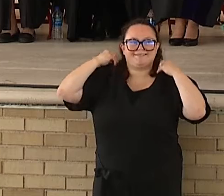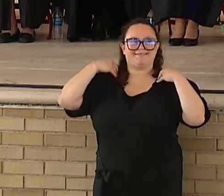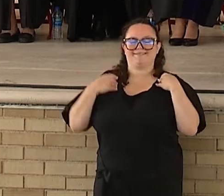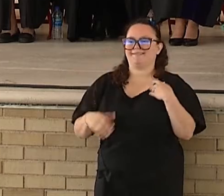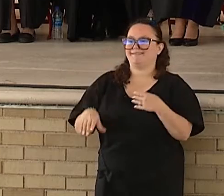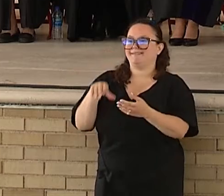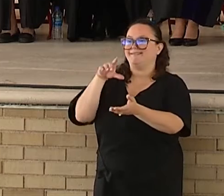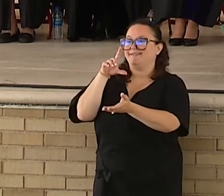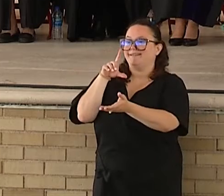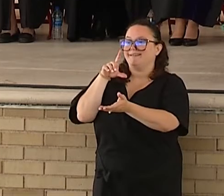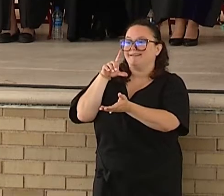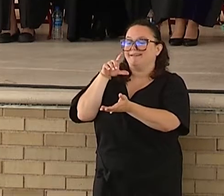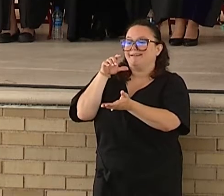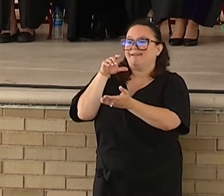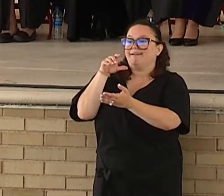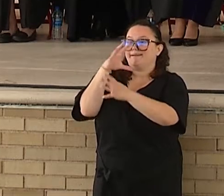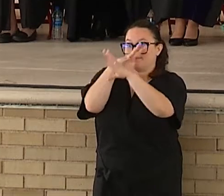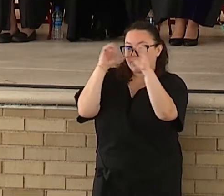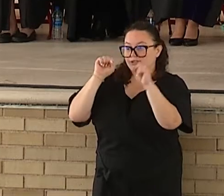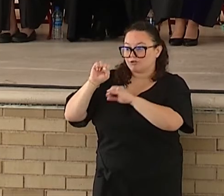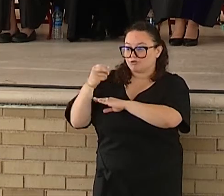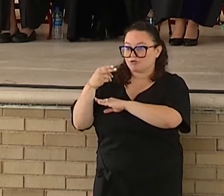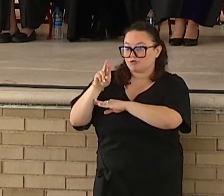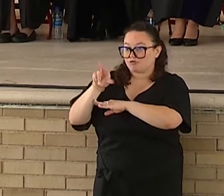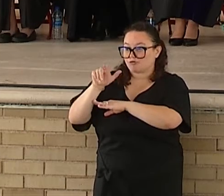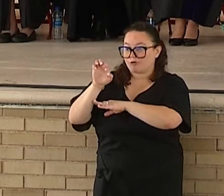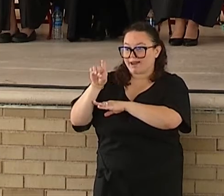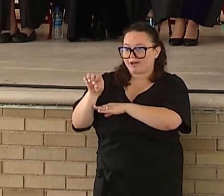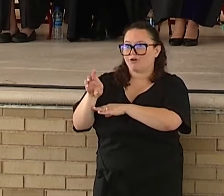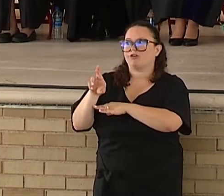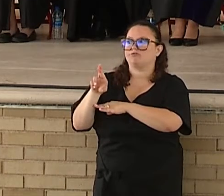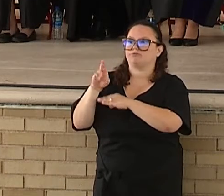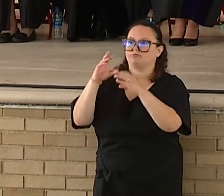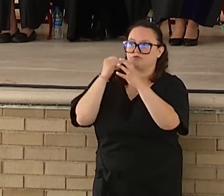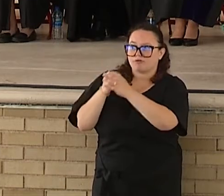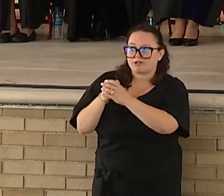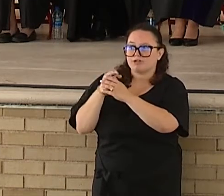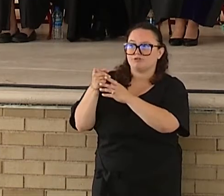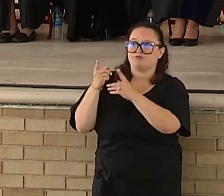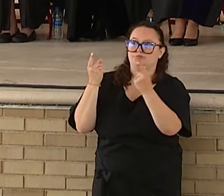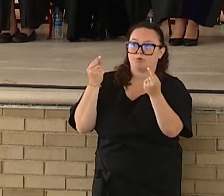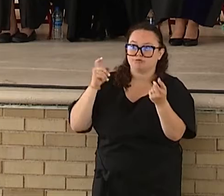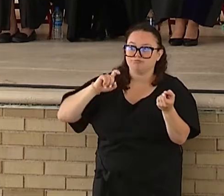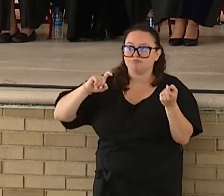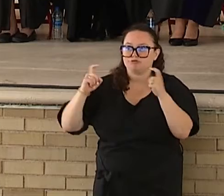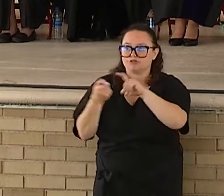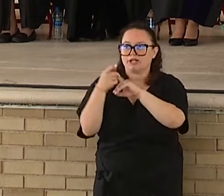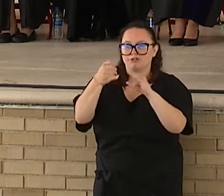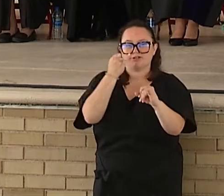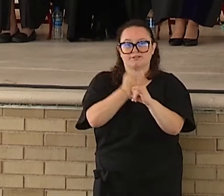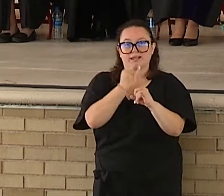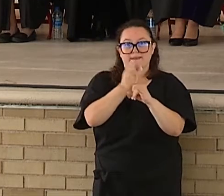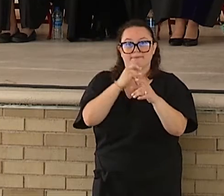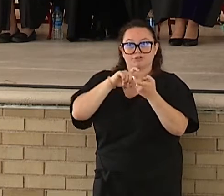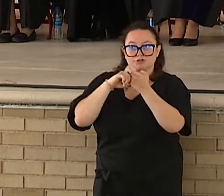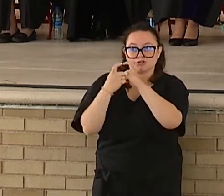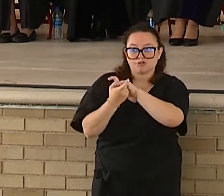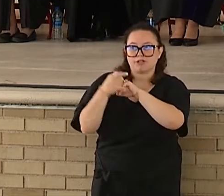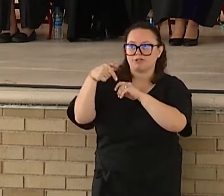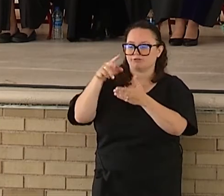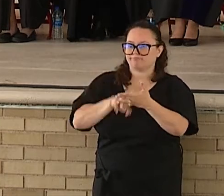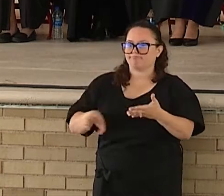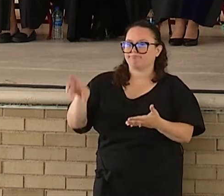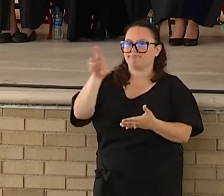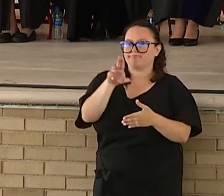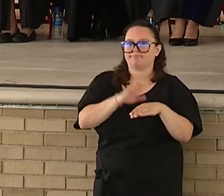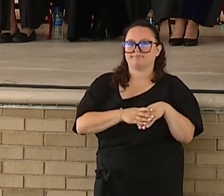Schrader, congratulations on what you've done for this campus and for this university. I also want to express greetings to my good